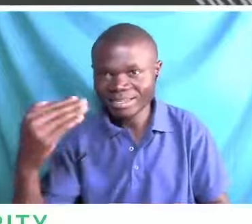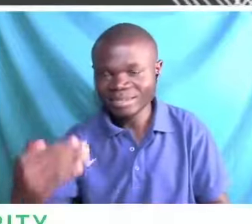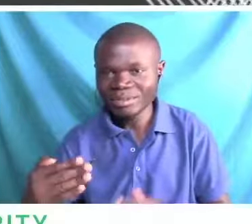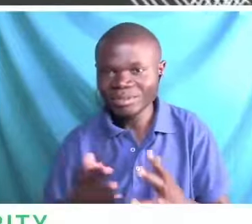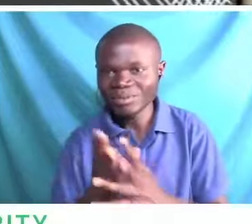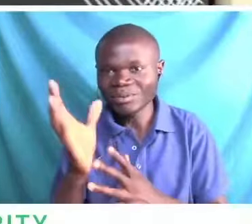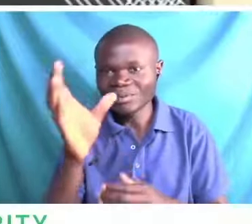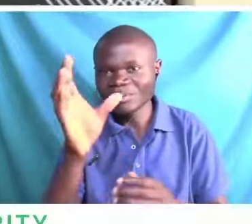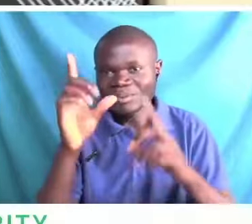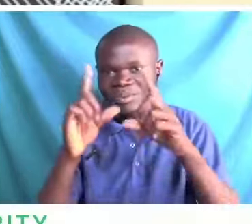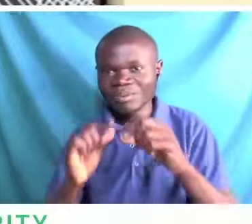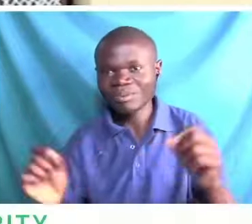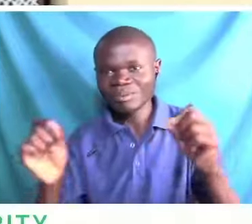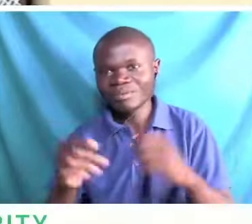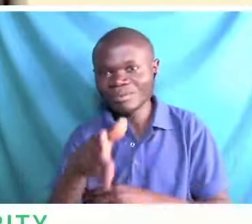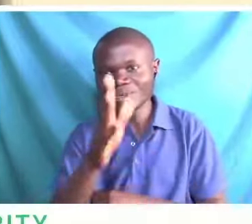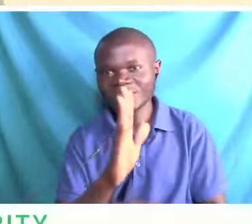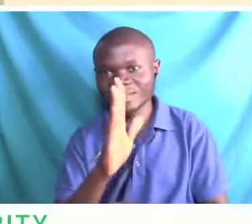word of God.